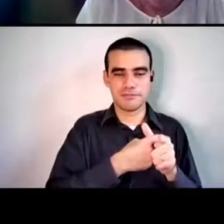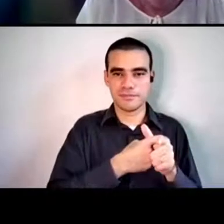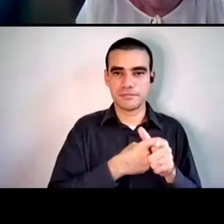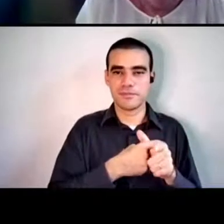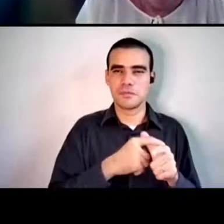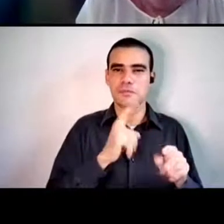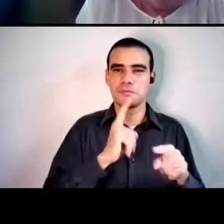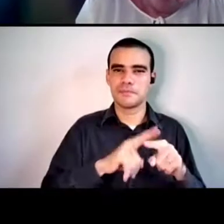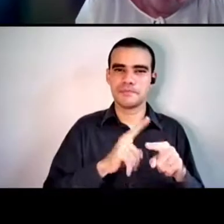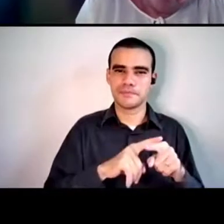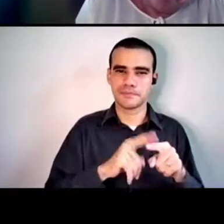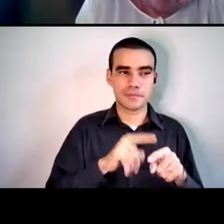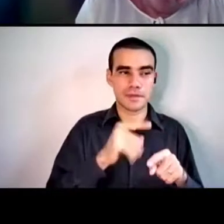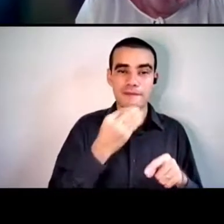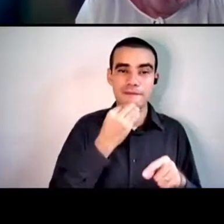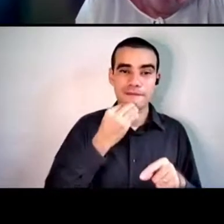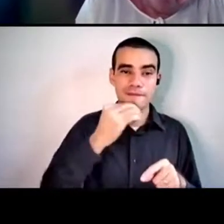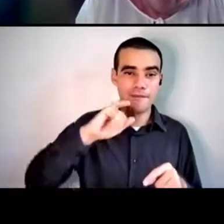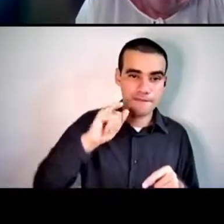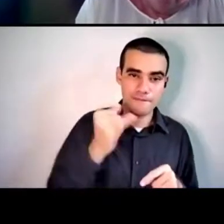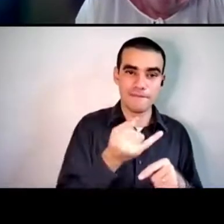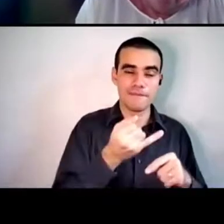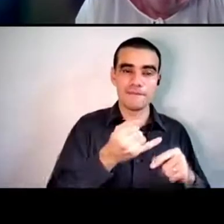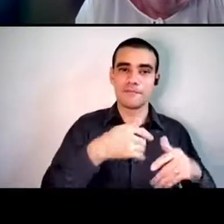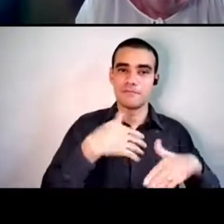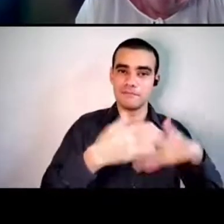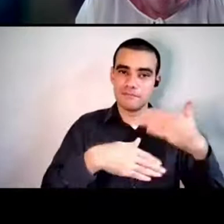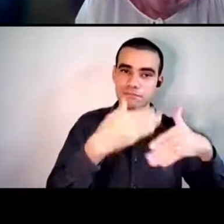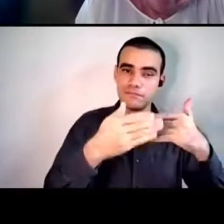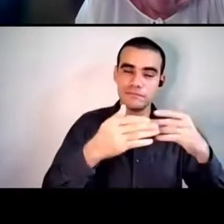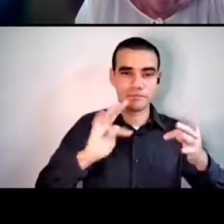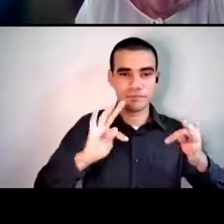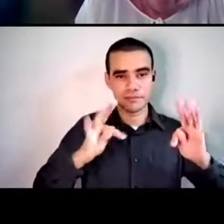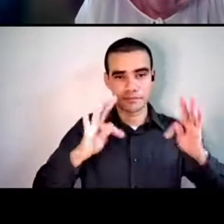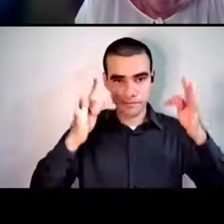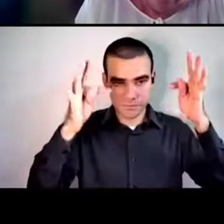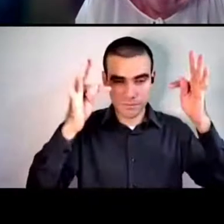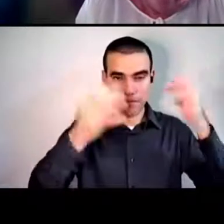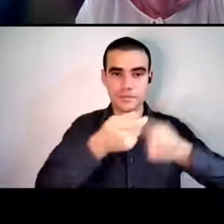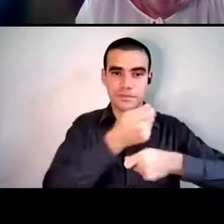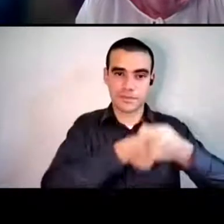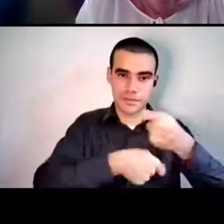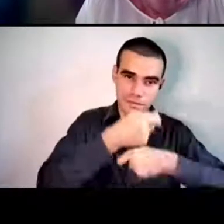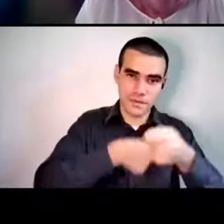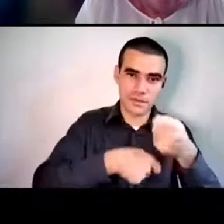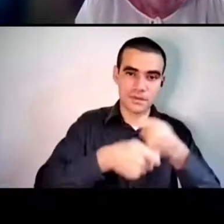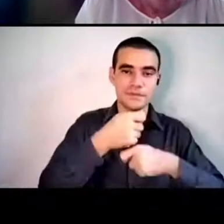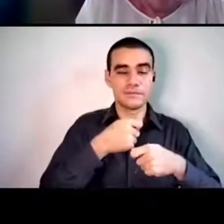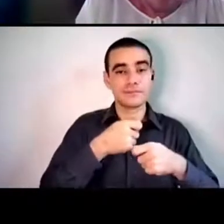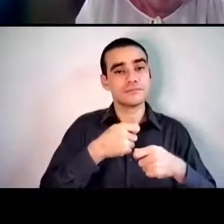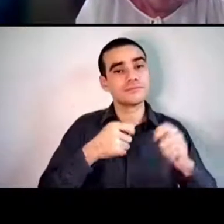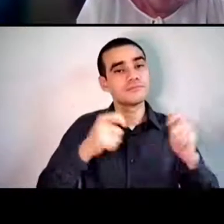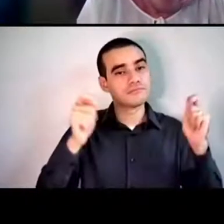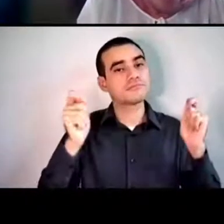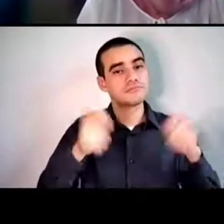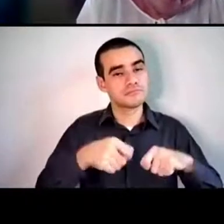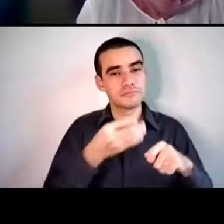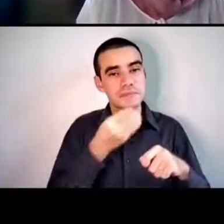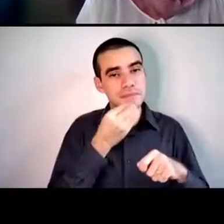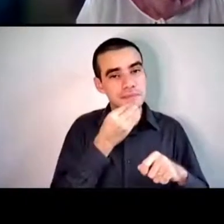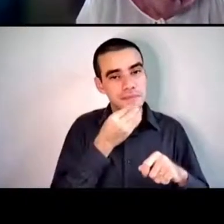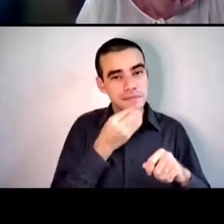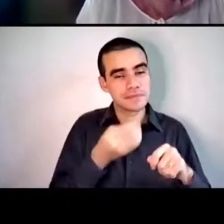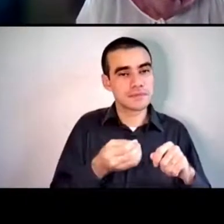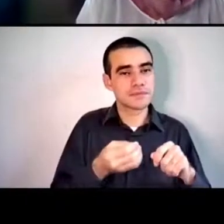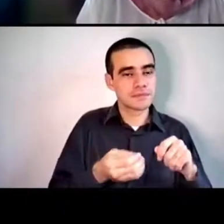bill, because in the moment that we associate the development opportunity for technology and businesses, I